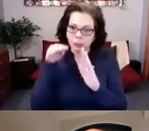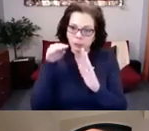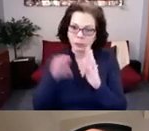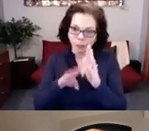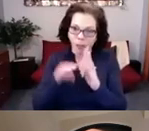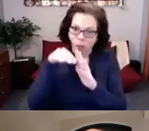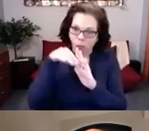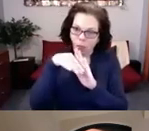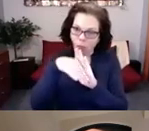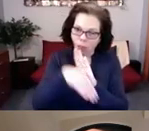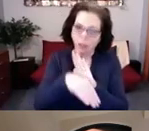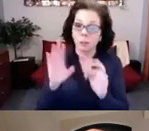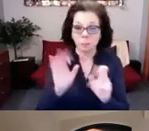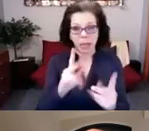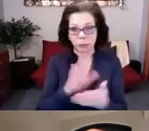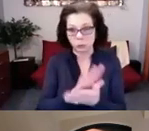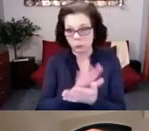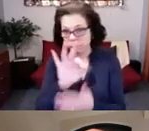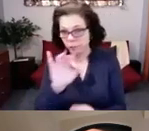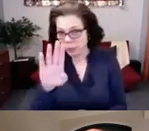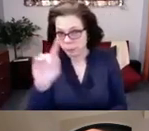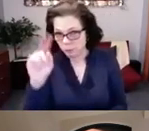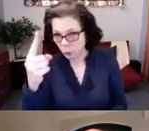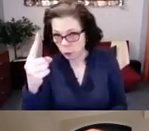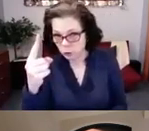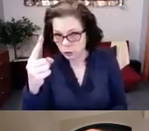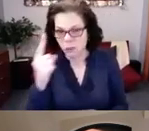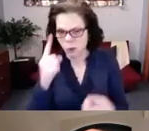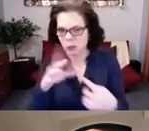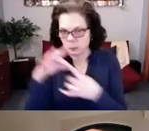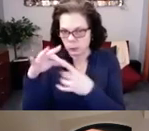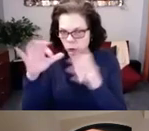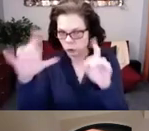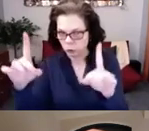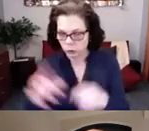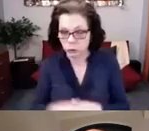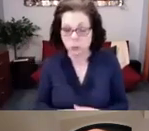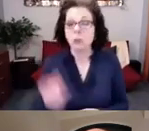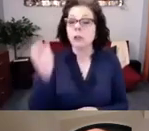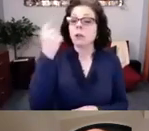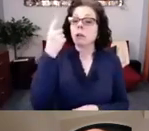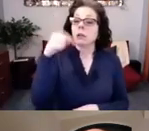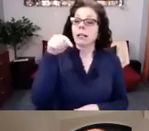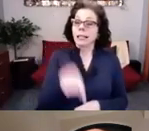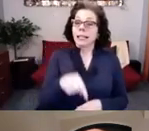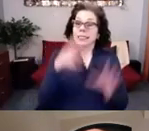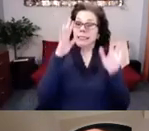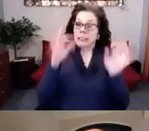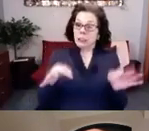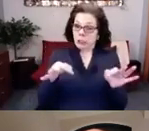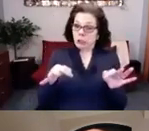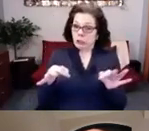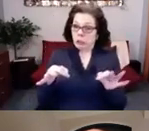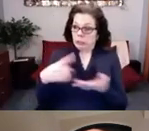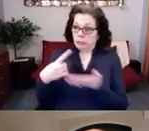direction. As you heard from Dr. Hall, we're also going to be meeting with the Board of Health. So these decisions are made in consultation with the Board of Health.